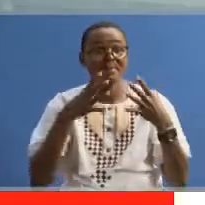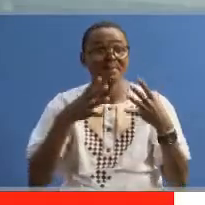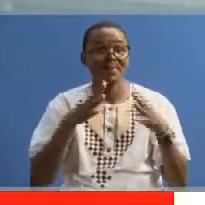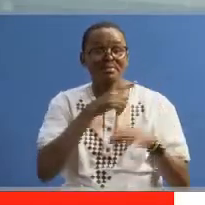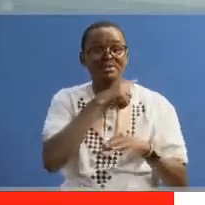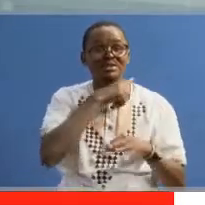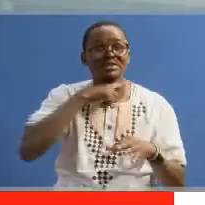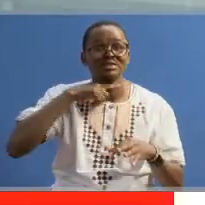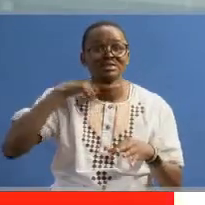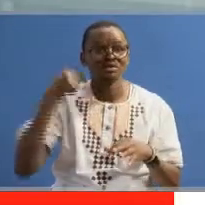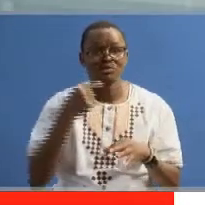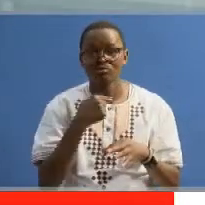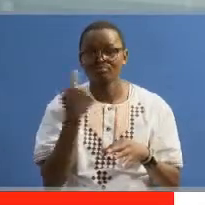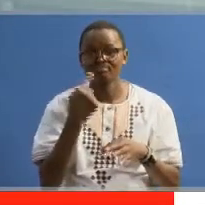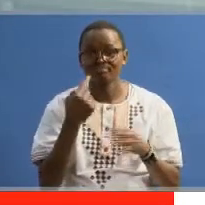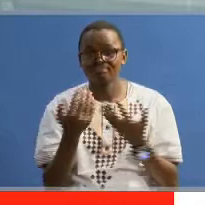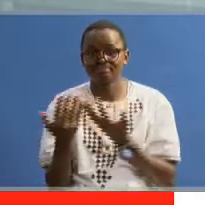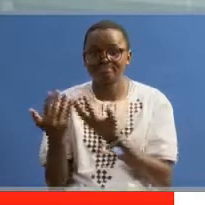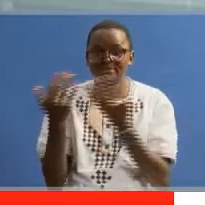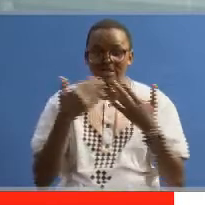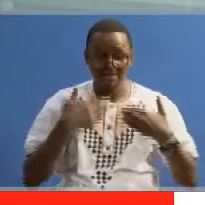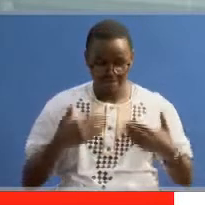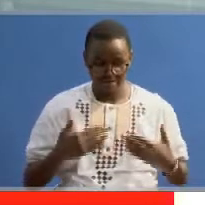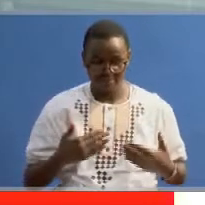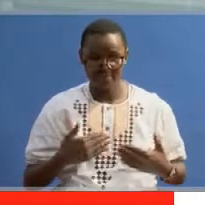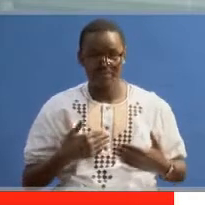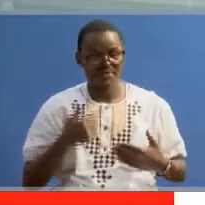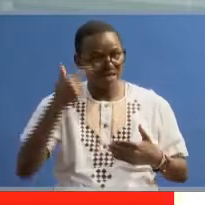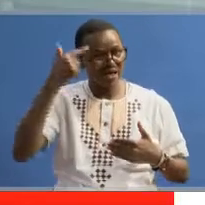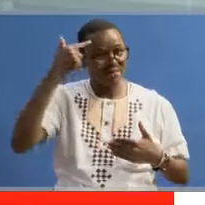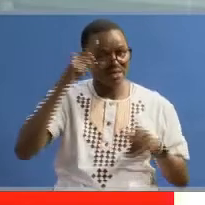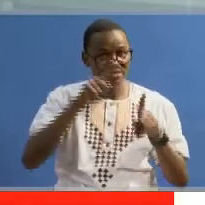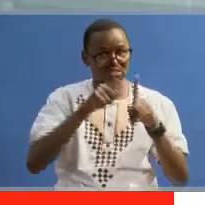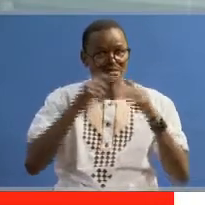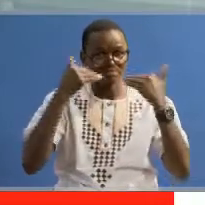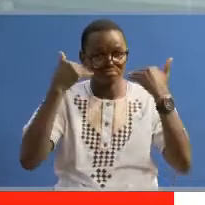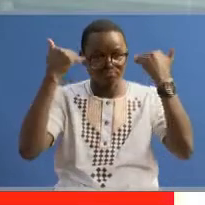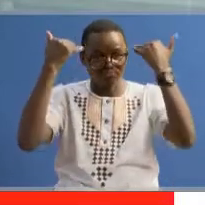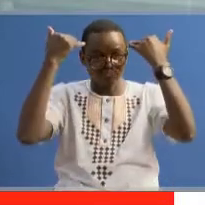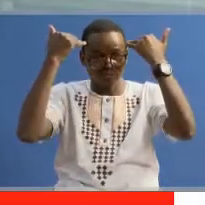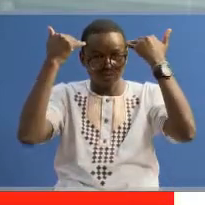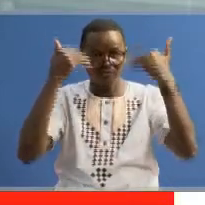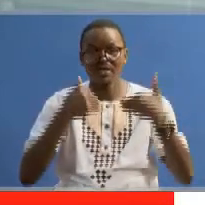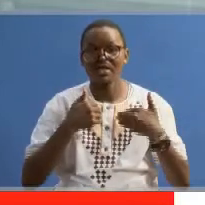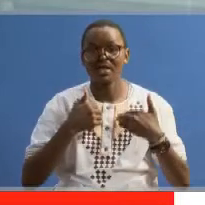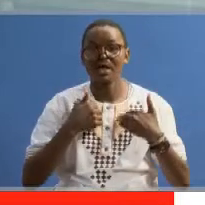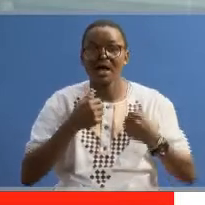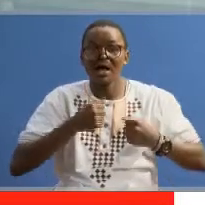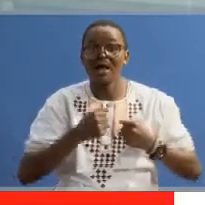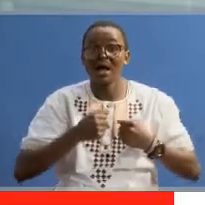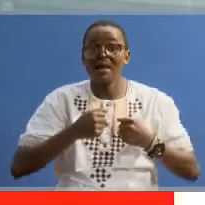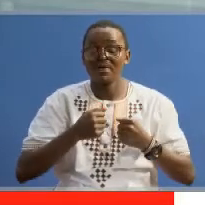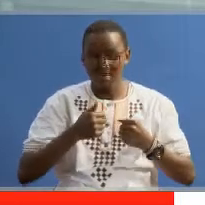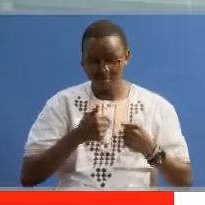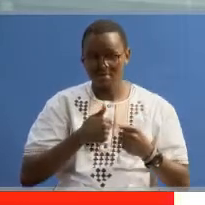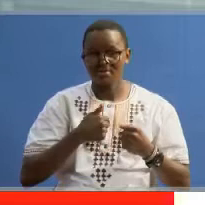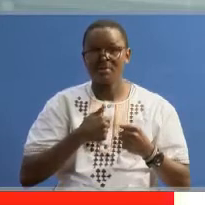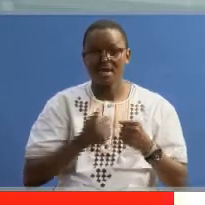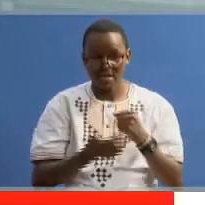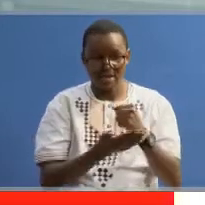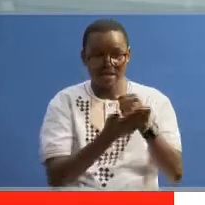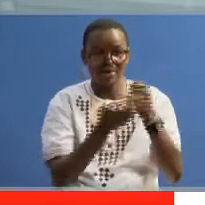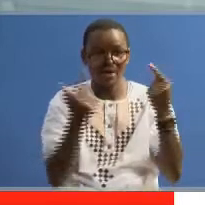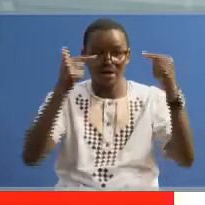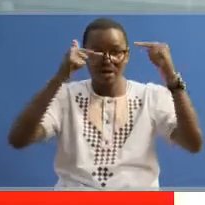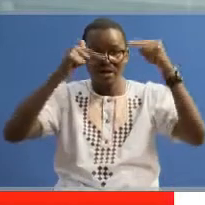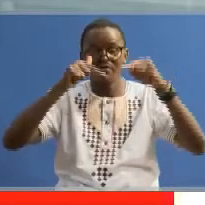been killed, they're the ones who go and carry the body. So their minds are also troubled. Right. And we are happy. Even IGM is also helping to